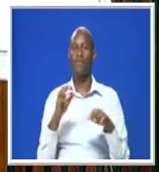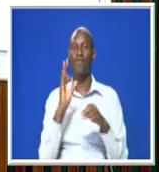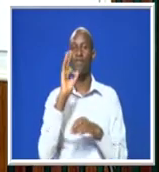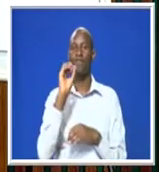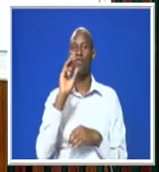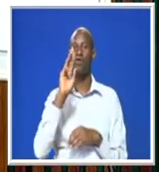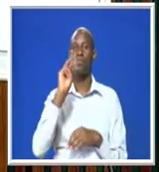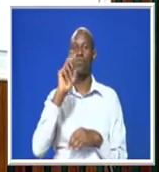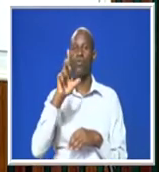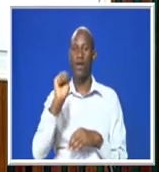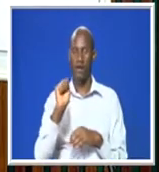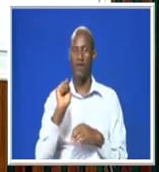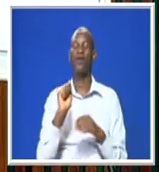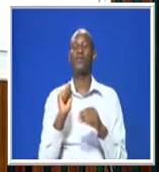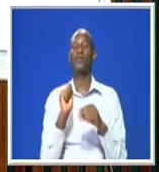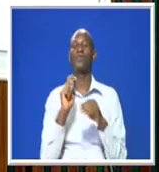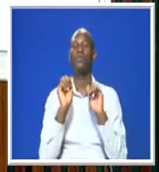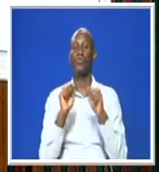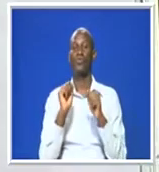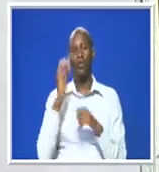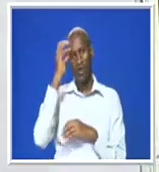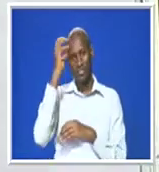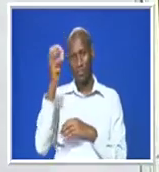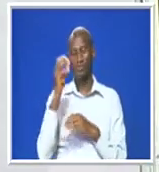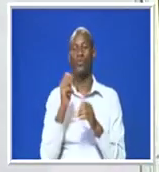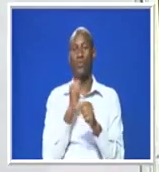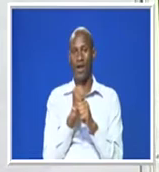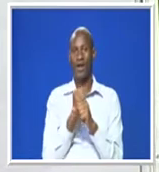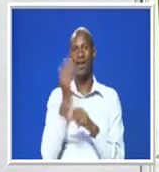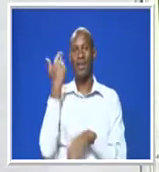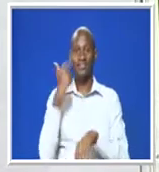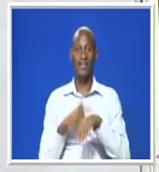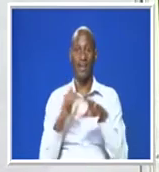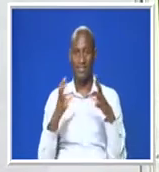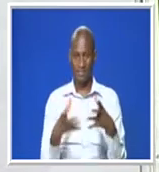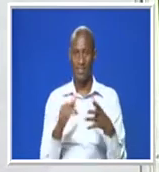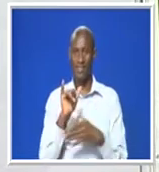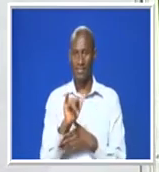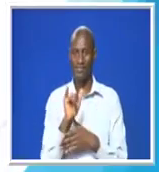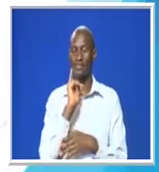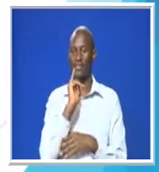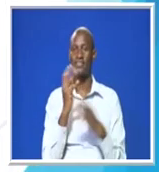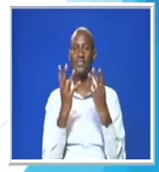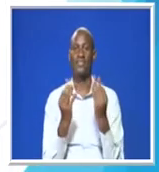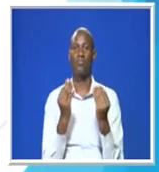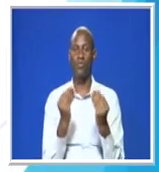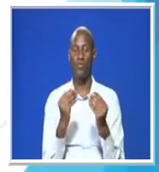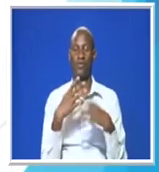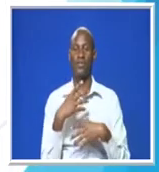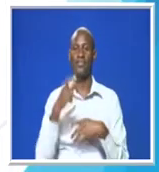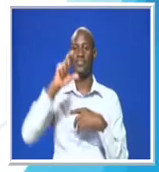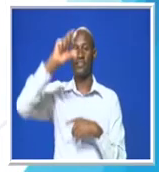And one of the methods applies the concepts that we worked out last class, that is simple